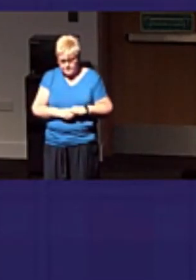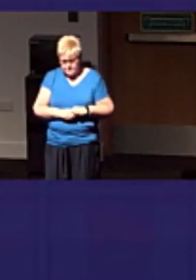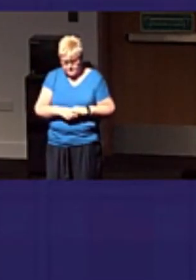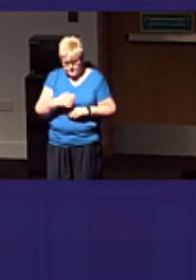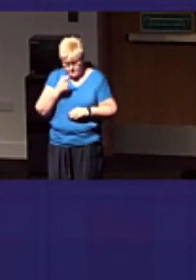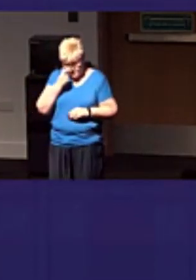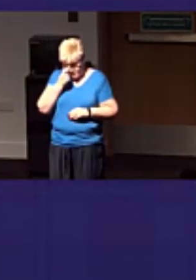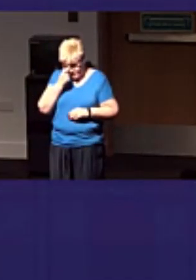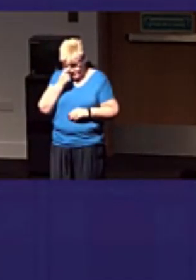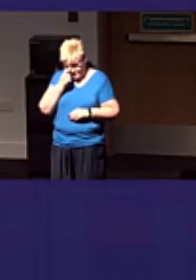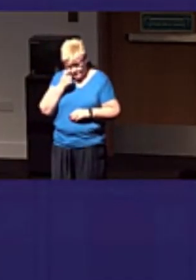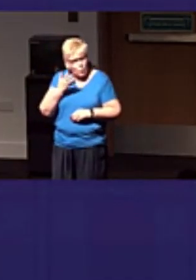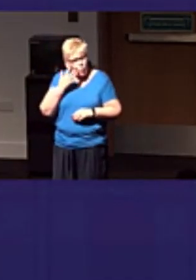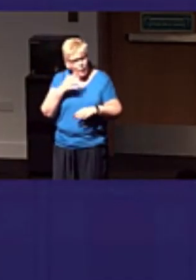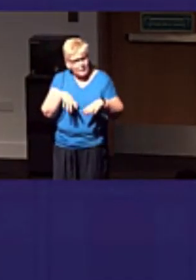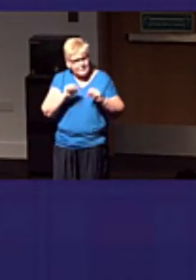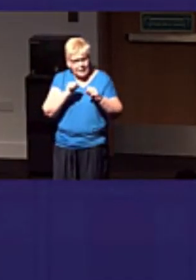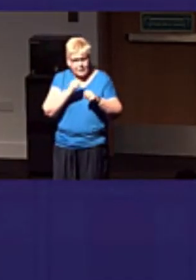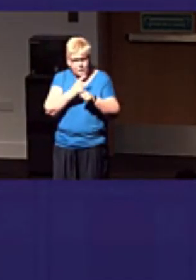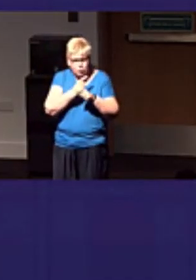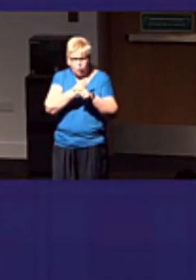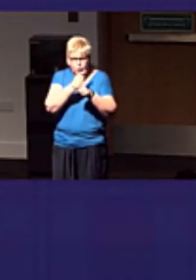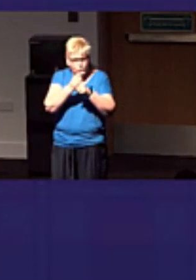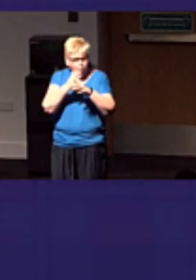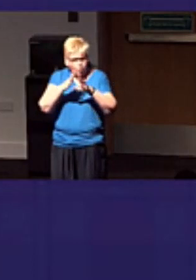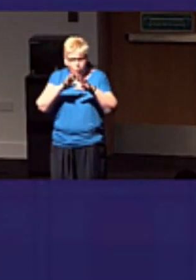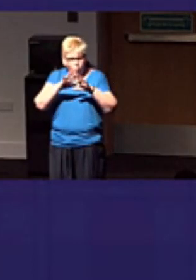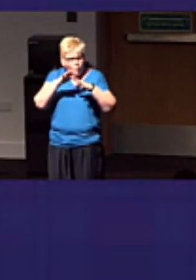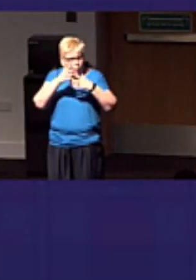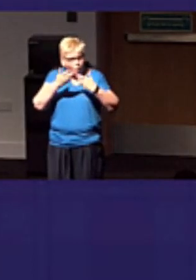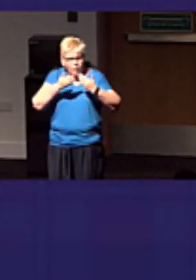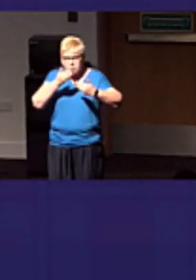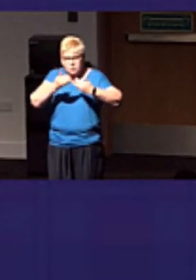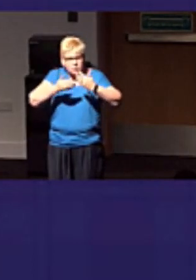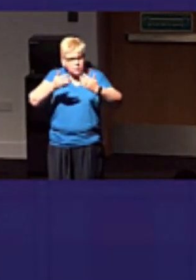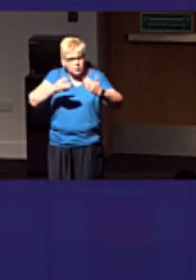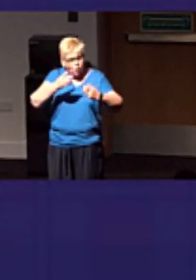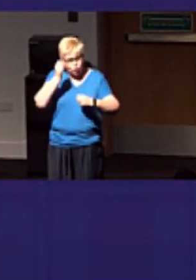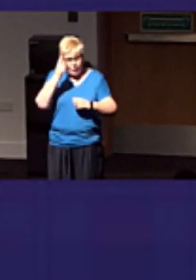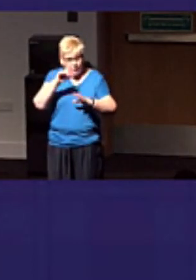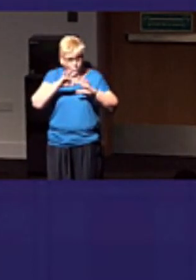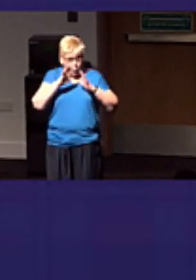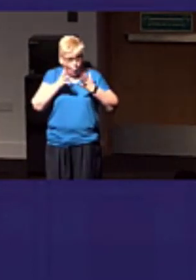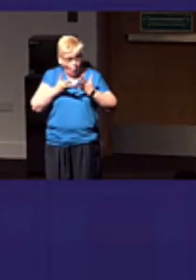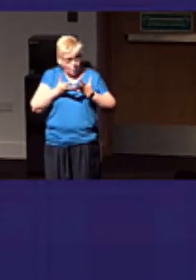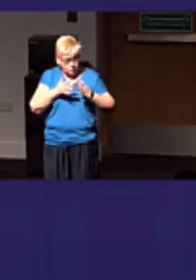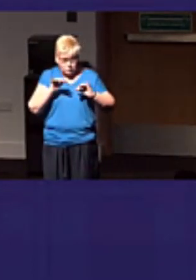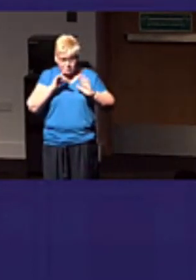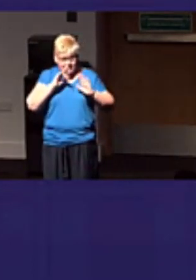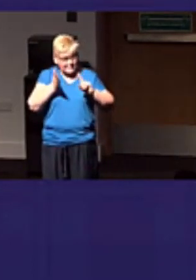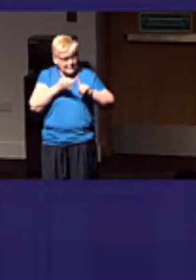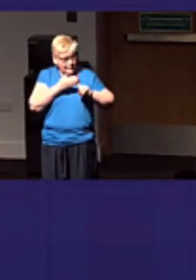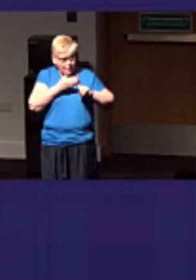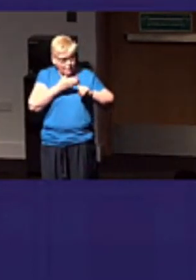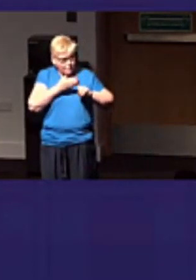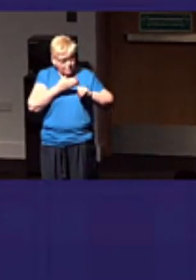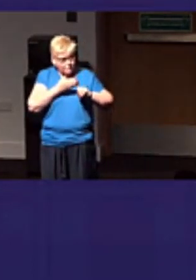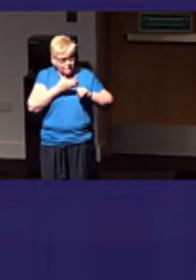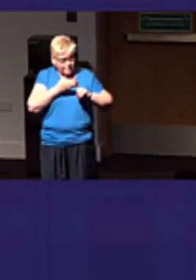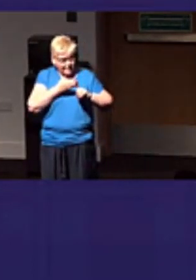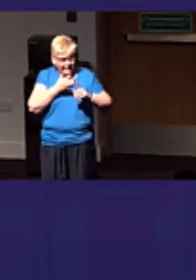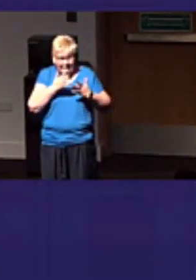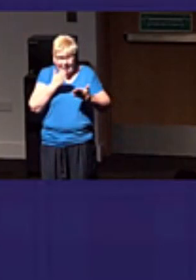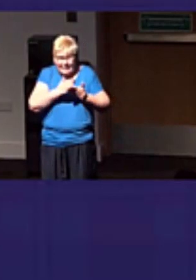Once we started talking to people all around the world, we realized mental health is a stigma in most places. Even in the most progressive